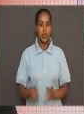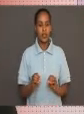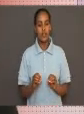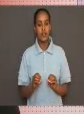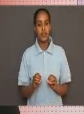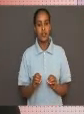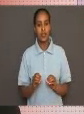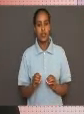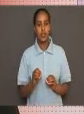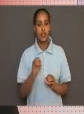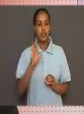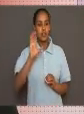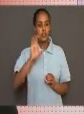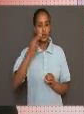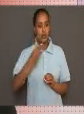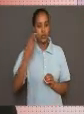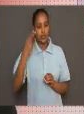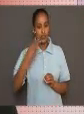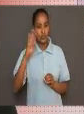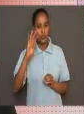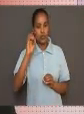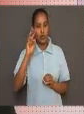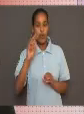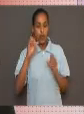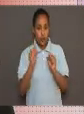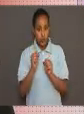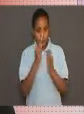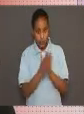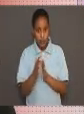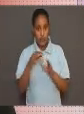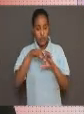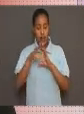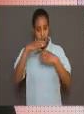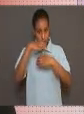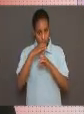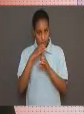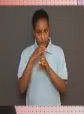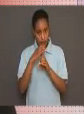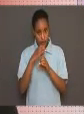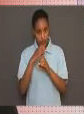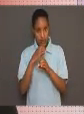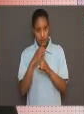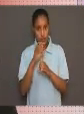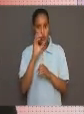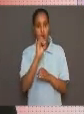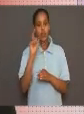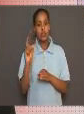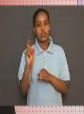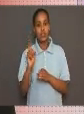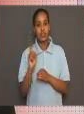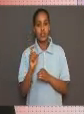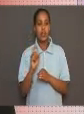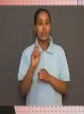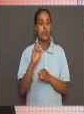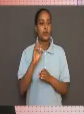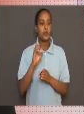Students, acetic acid can also be produced in a laboratory by the oxidation of